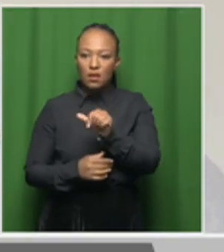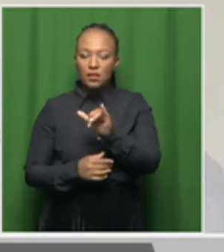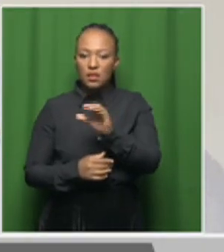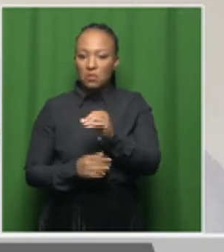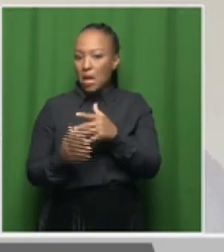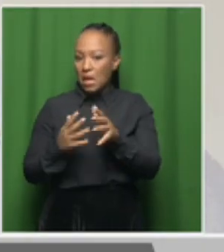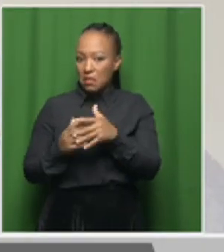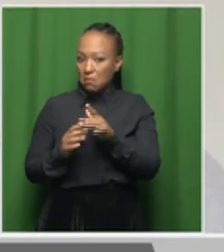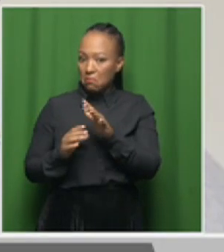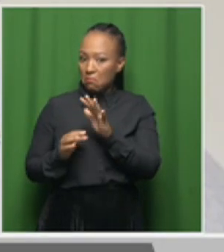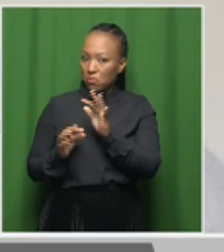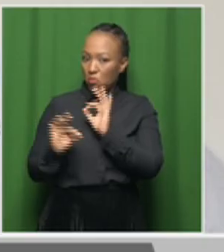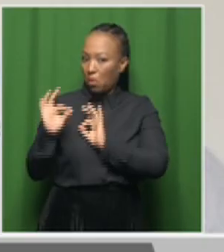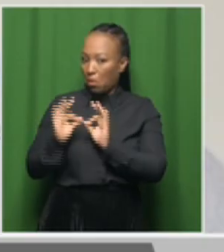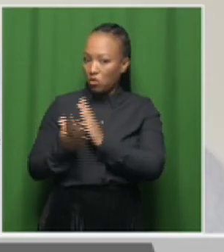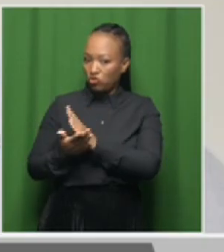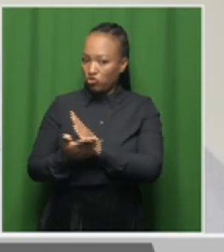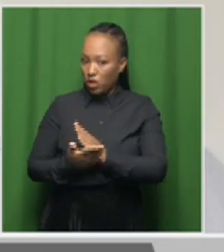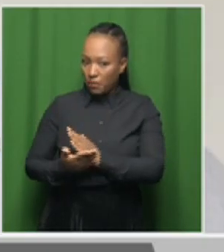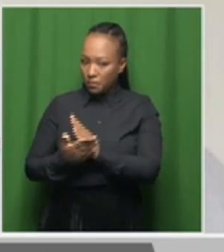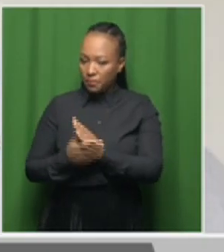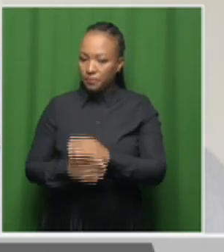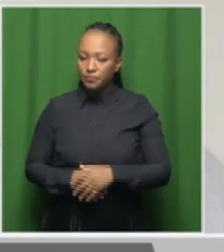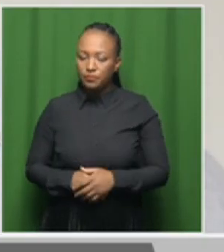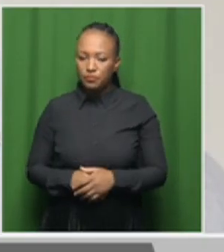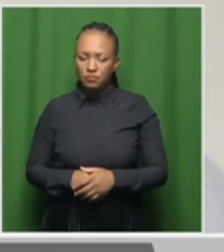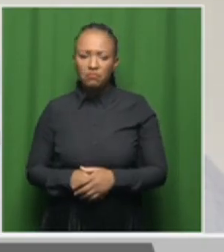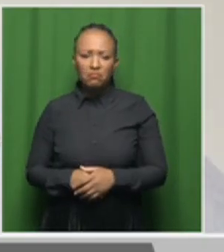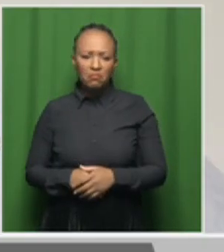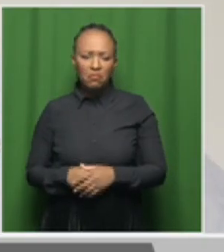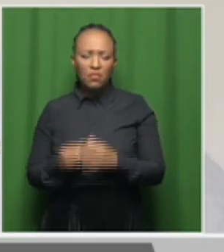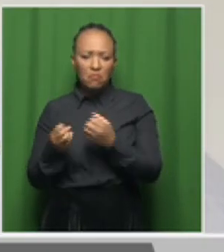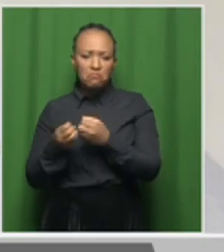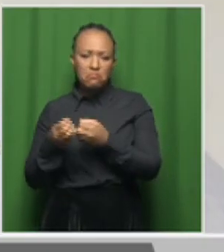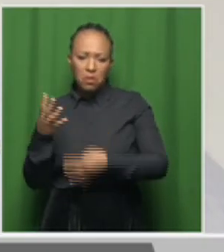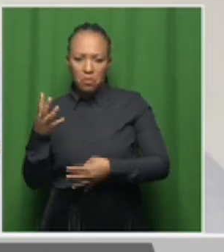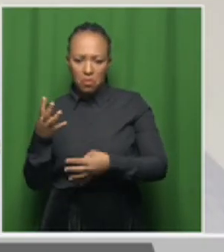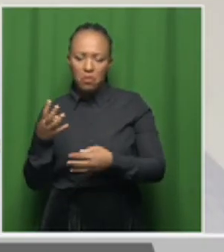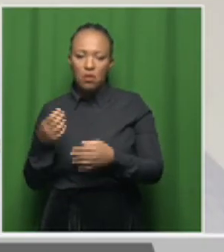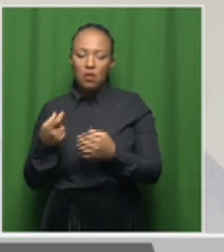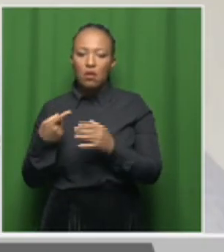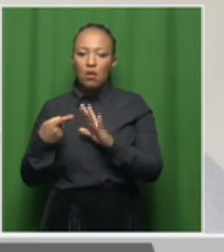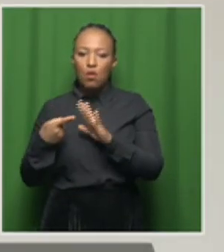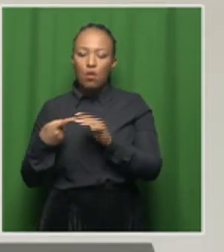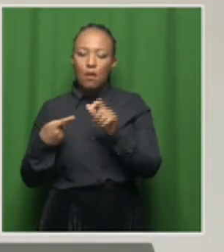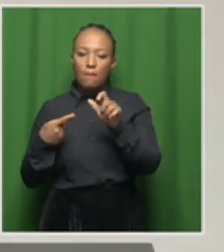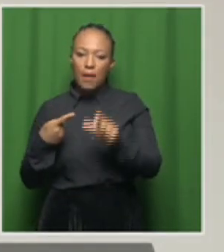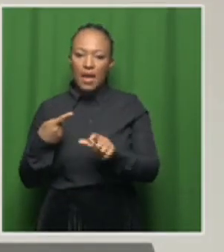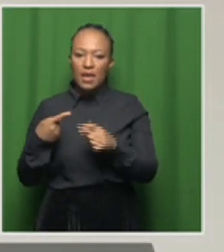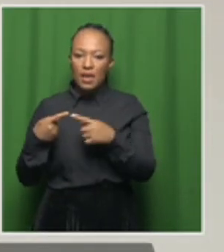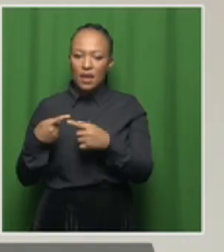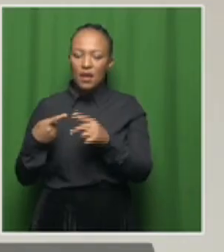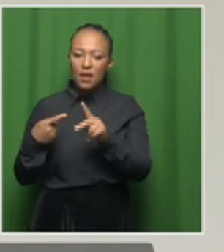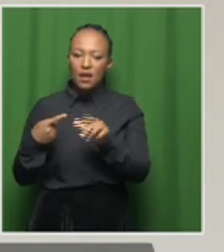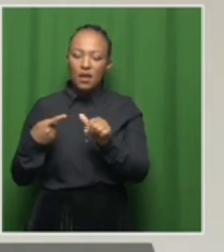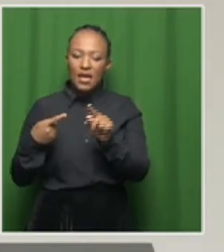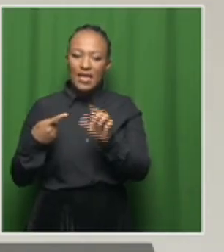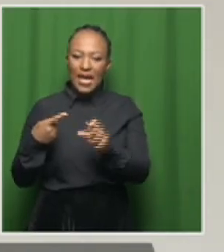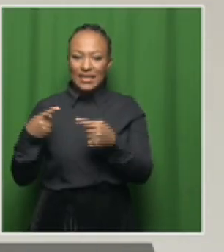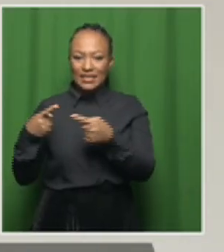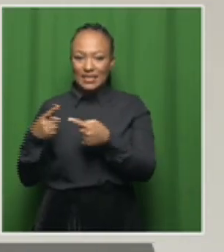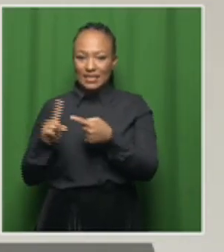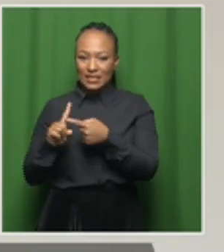share? There's quite a few. The one that comes to mind is an individual named Kate. So she came through one of our